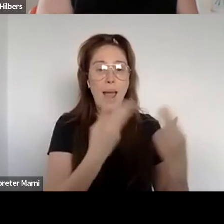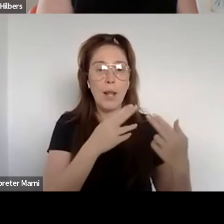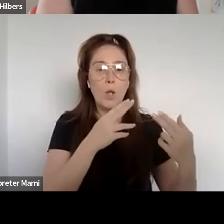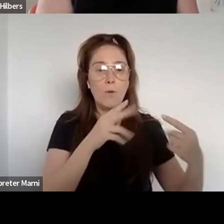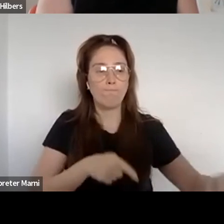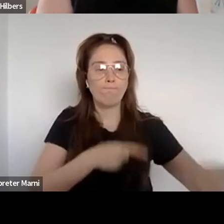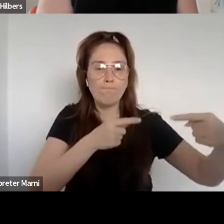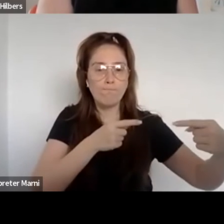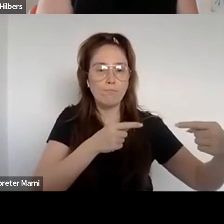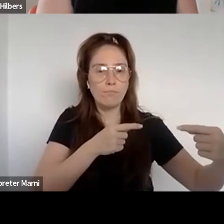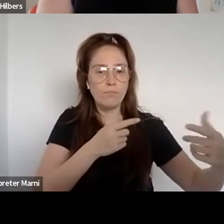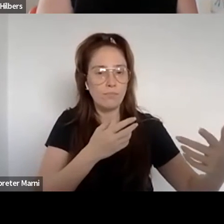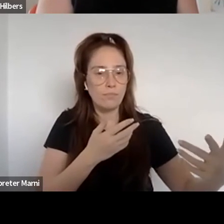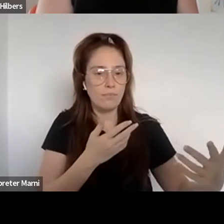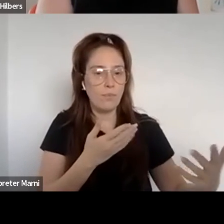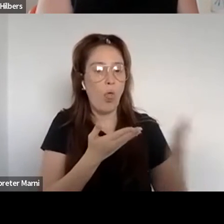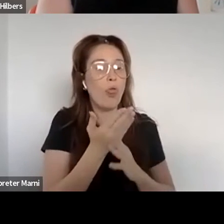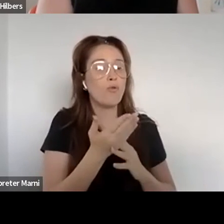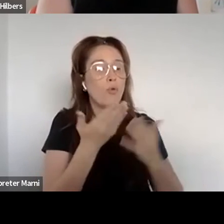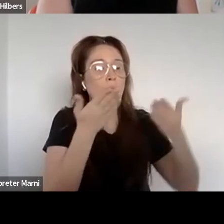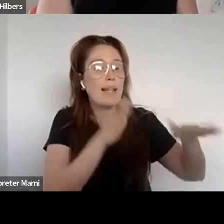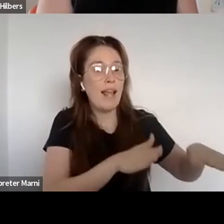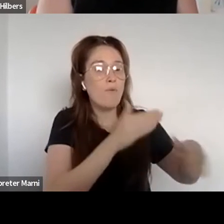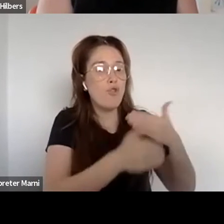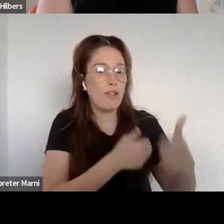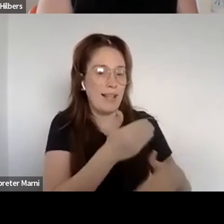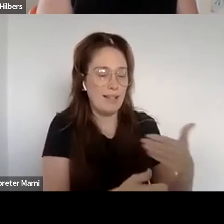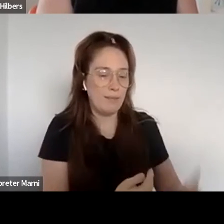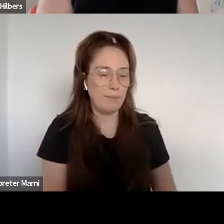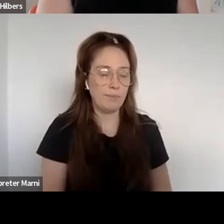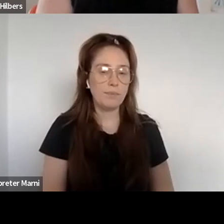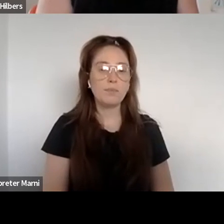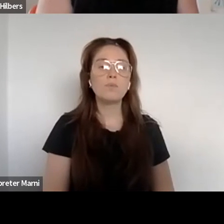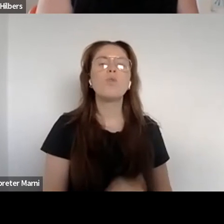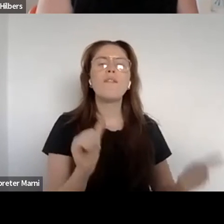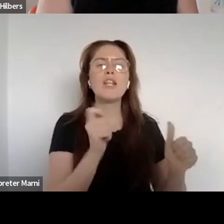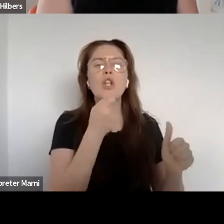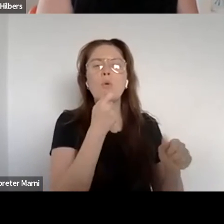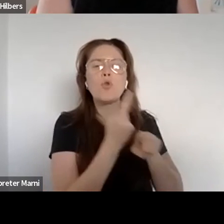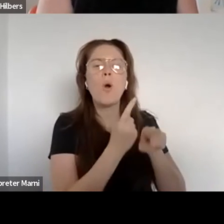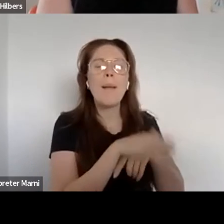during a death process. We have had passing references to this already, that it's not all